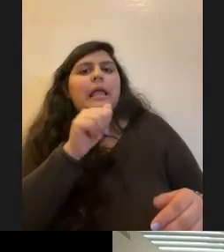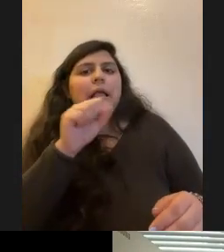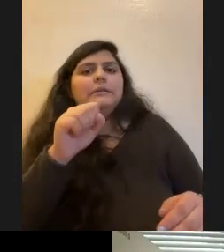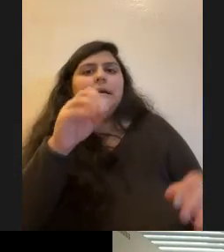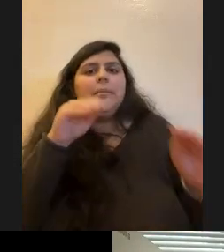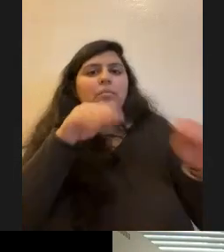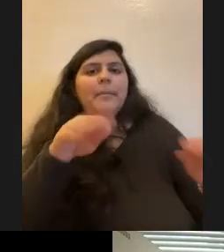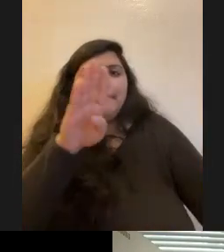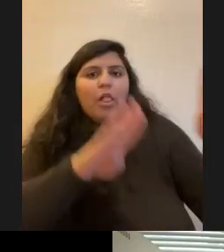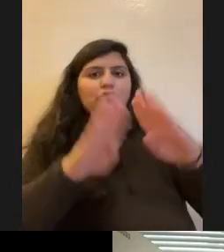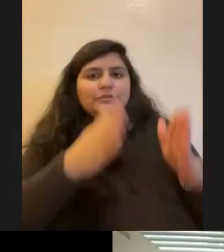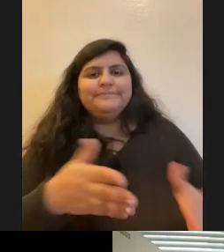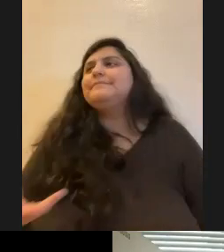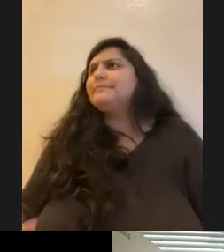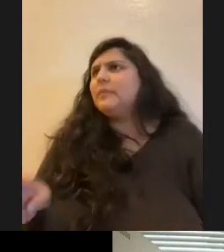Okay.